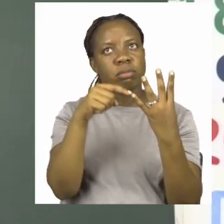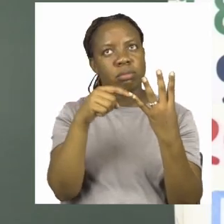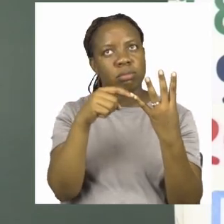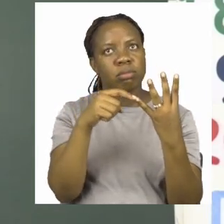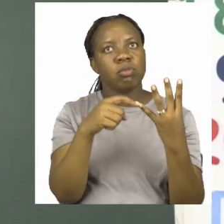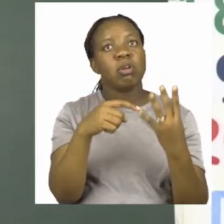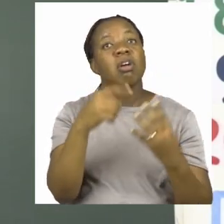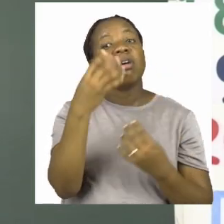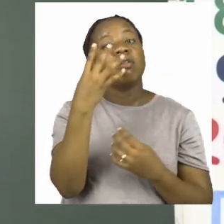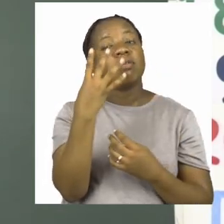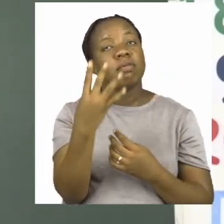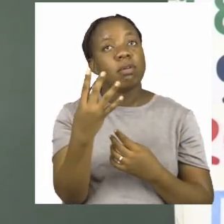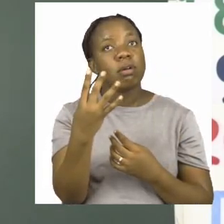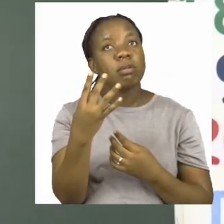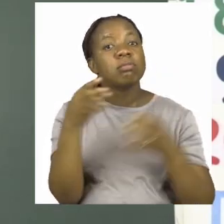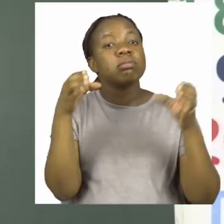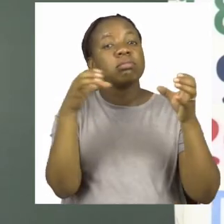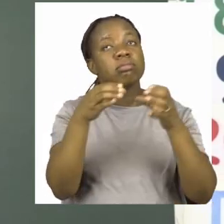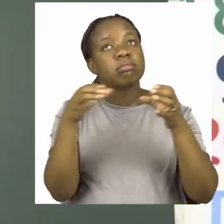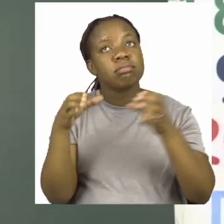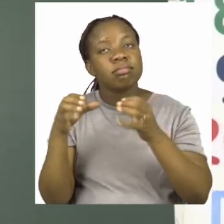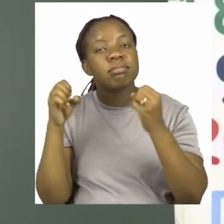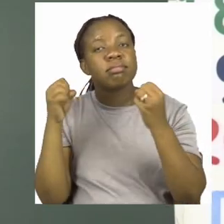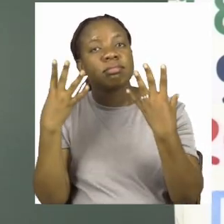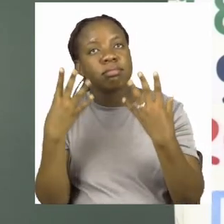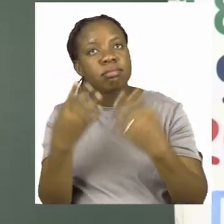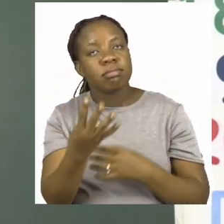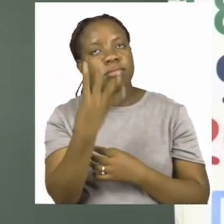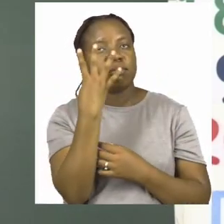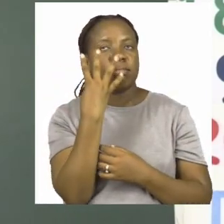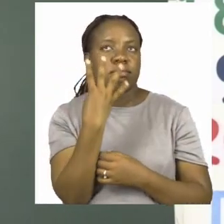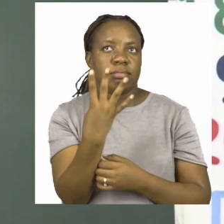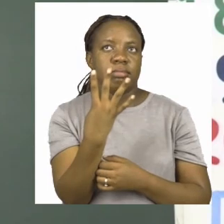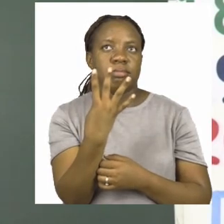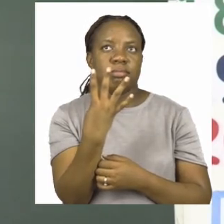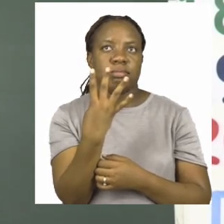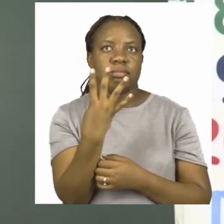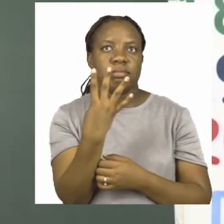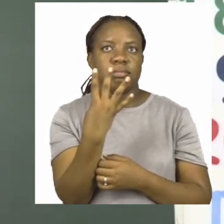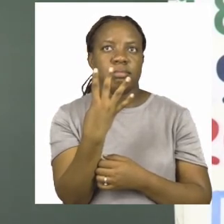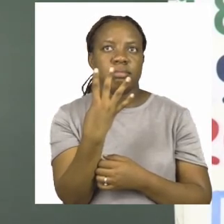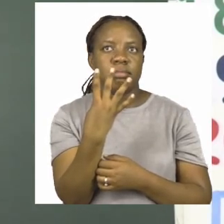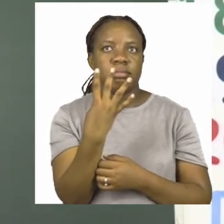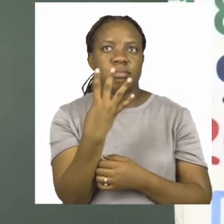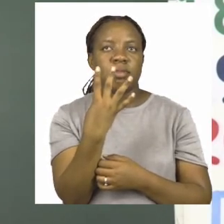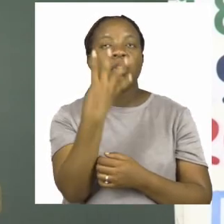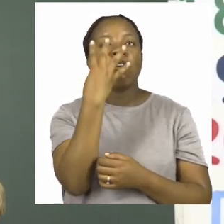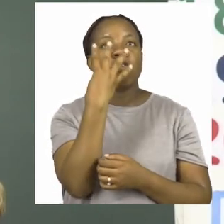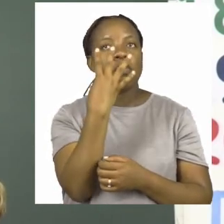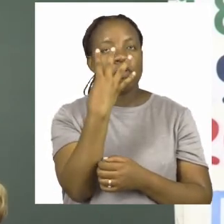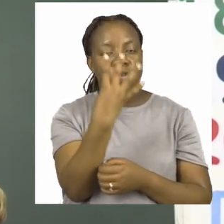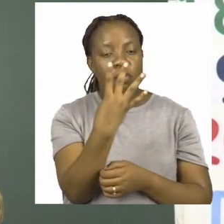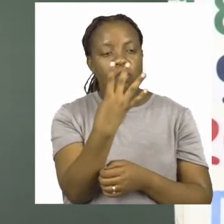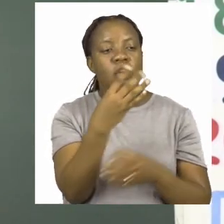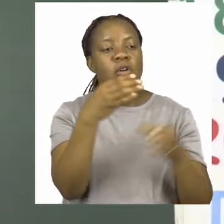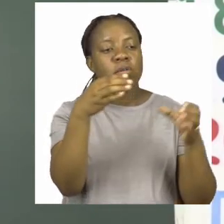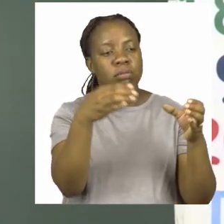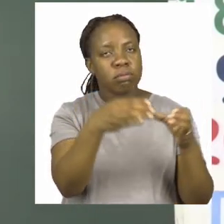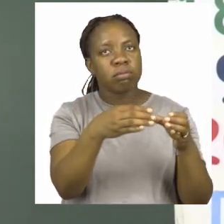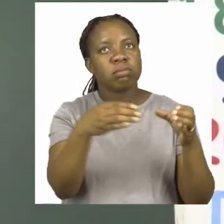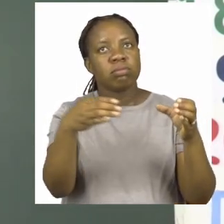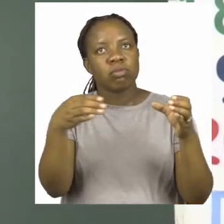3, 4. So that means we now have 4 groups